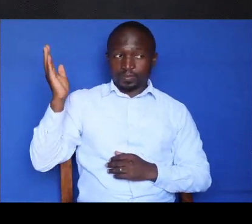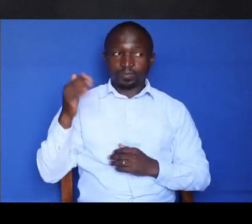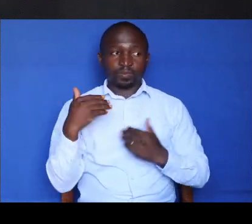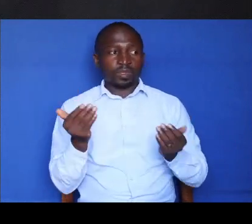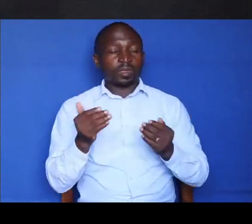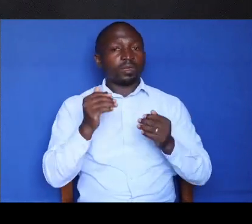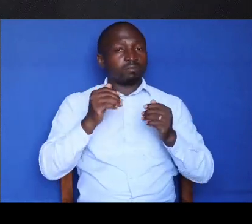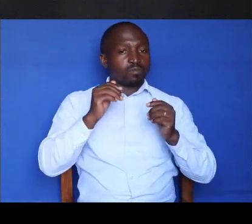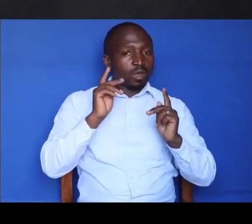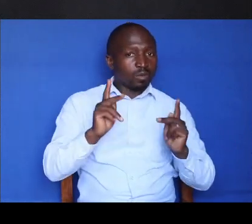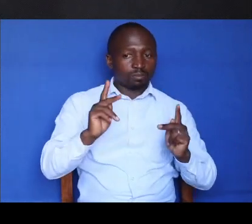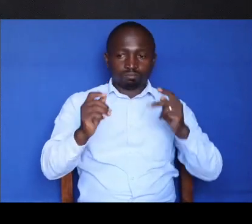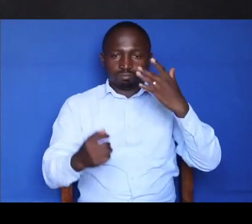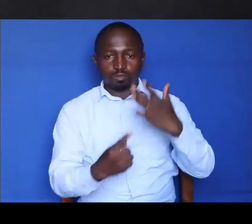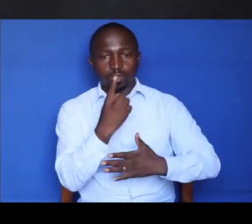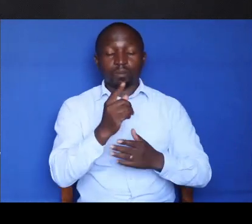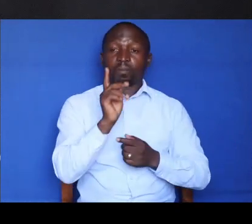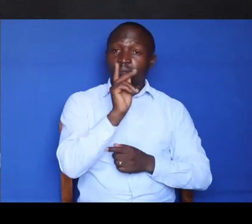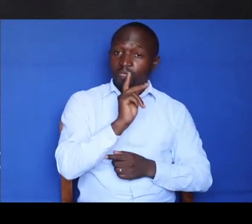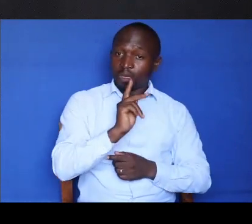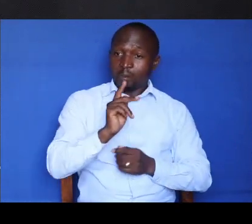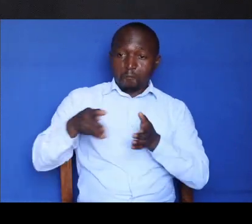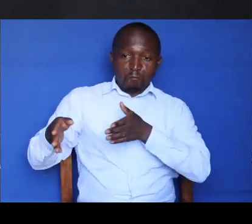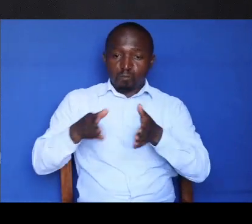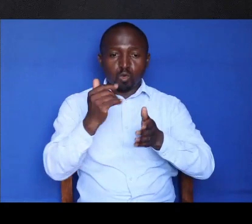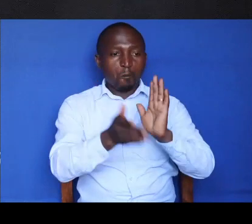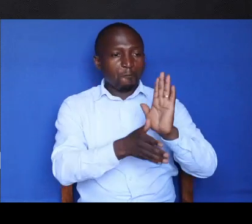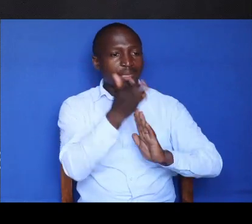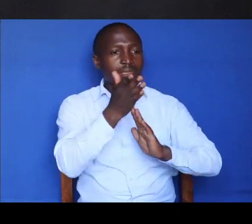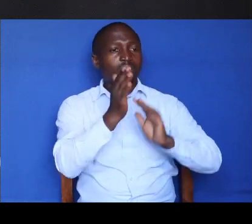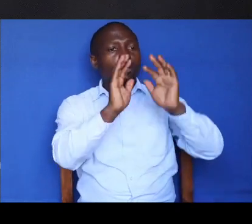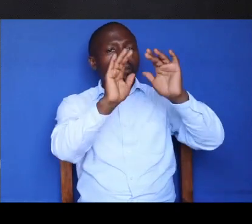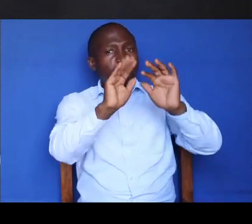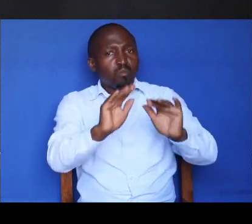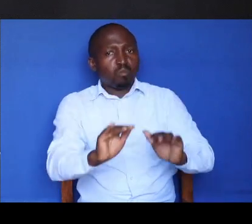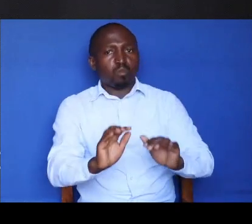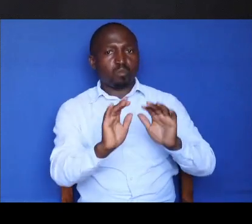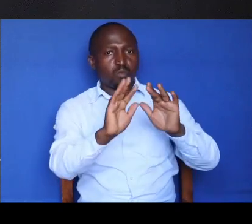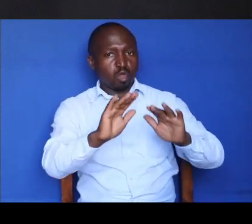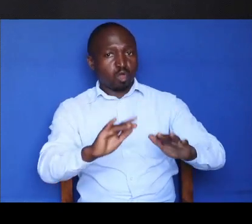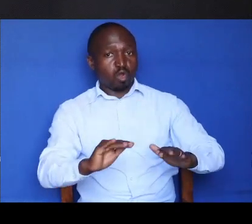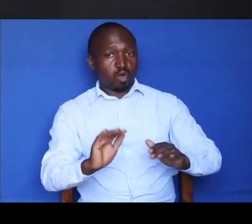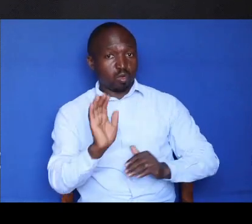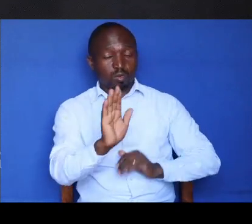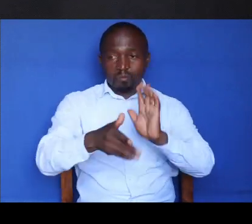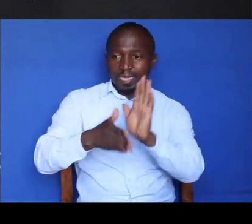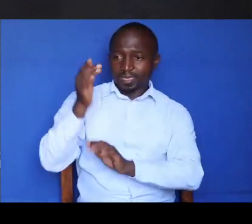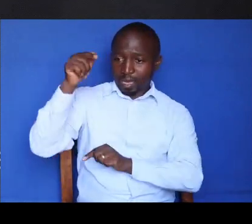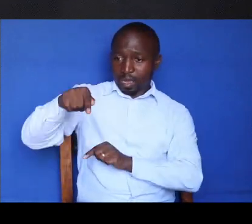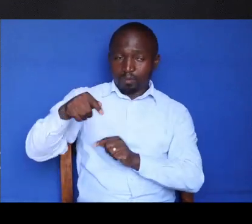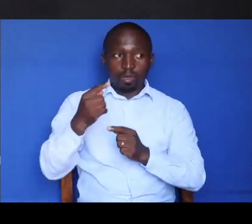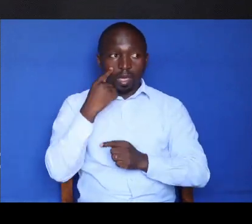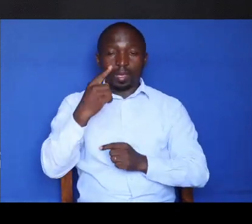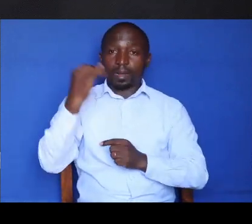It normally develops at where river started to renew erosive activity. You can follow